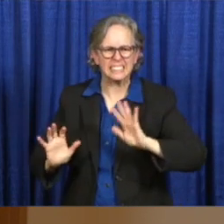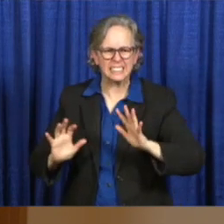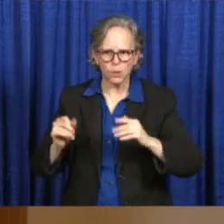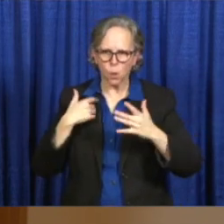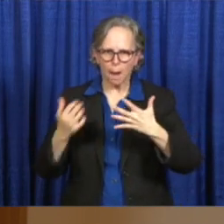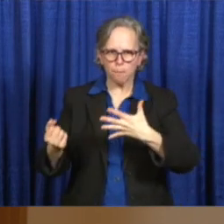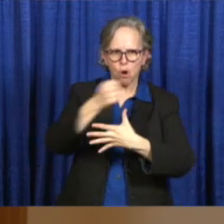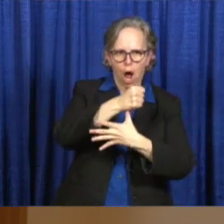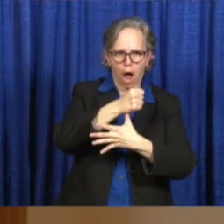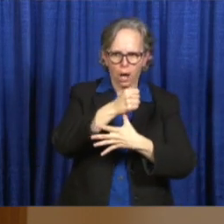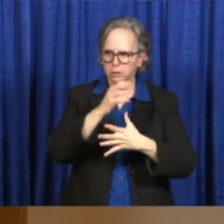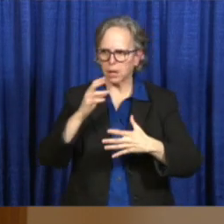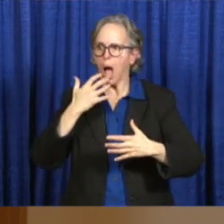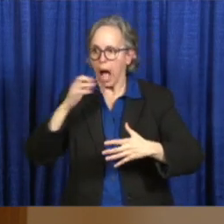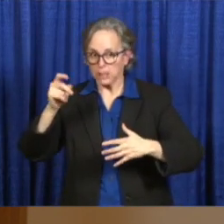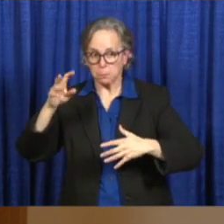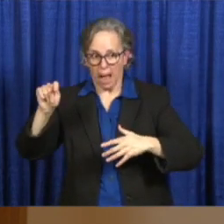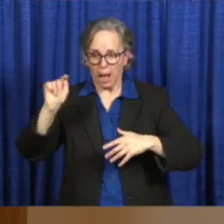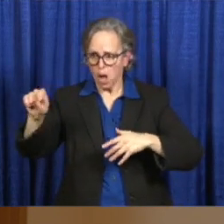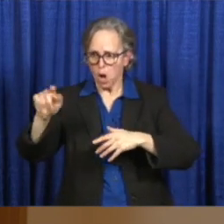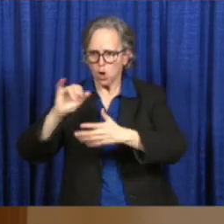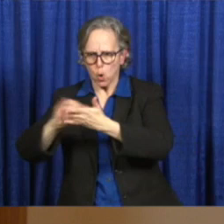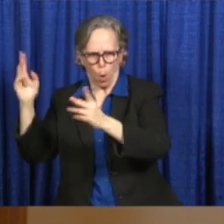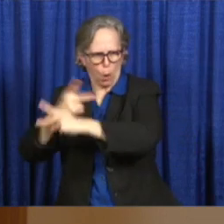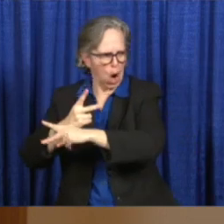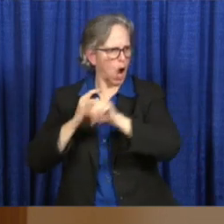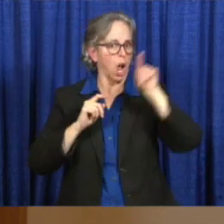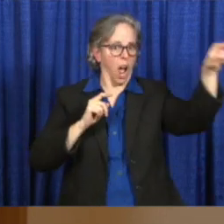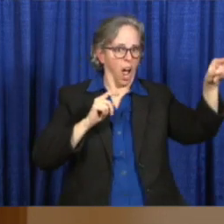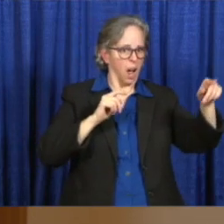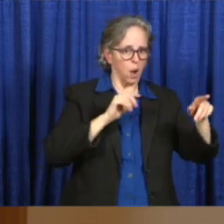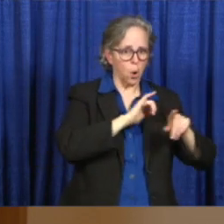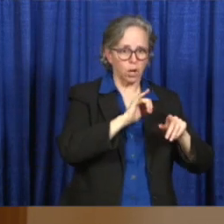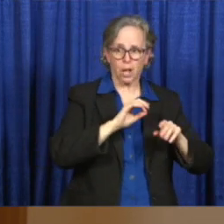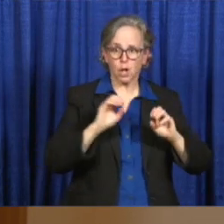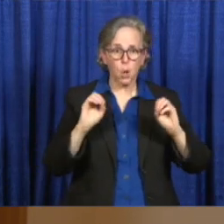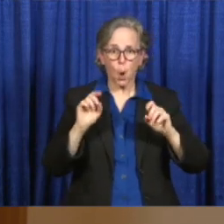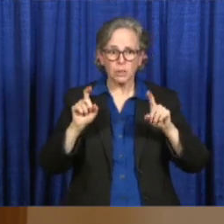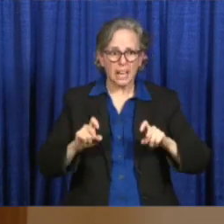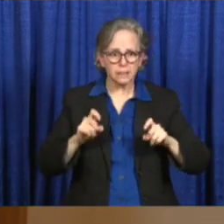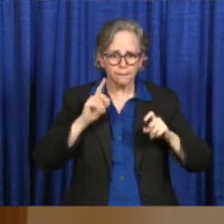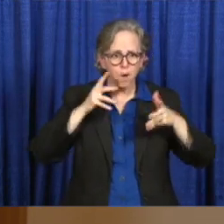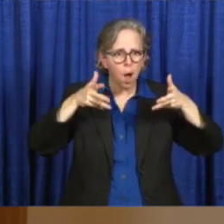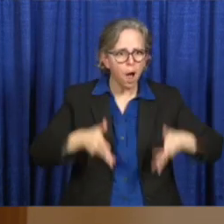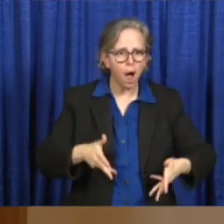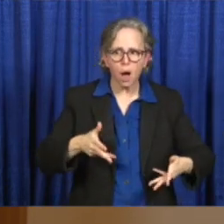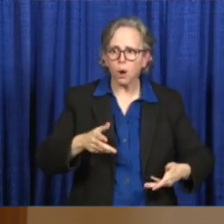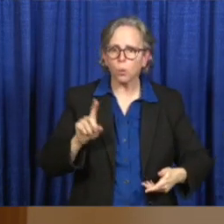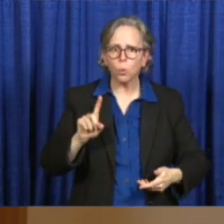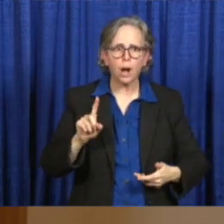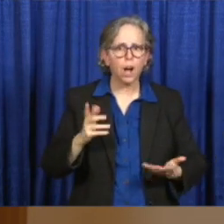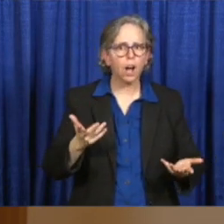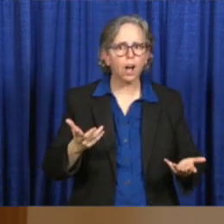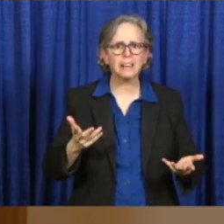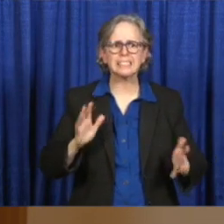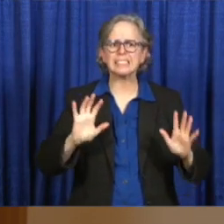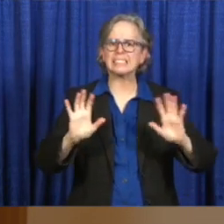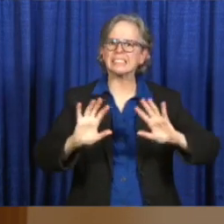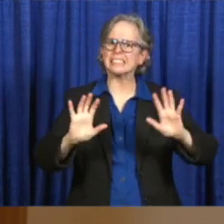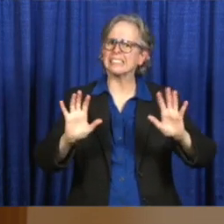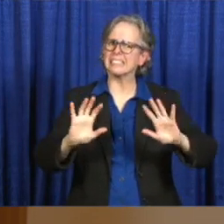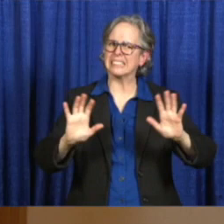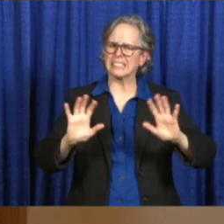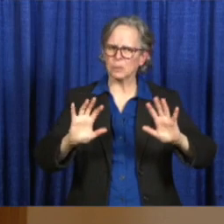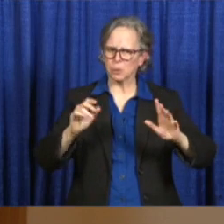as we know with the delay in testing, we can't all prove are about to be hotspots. And we know they're going to happen in